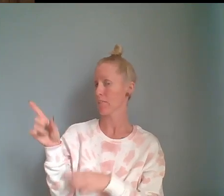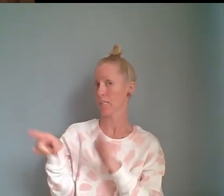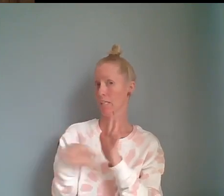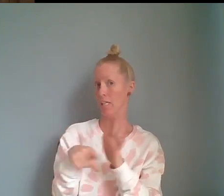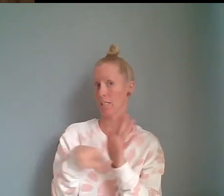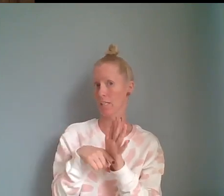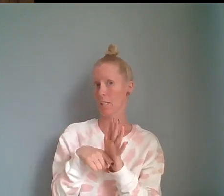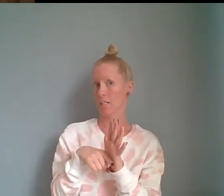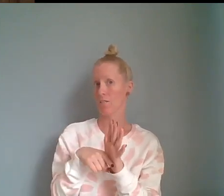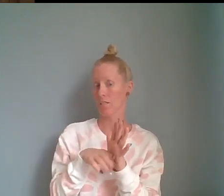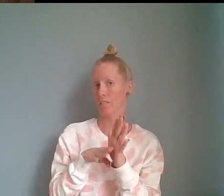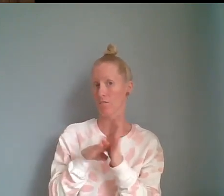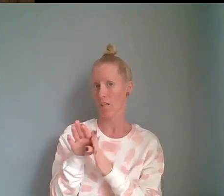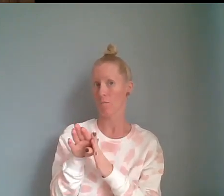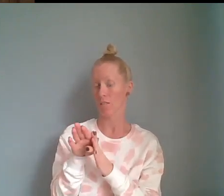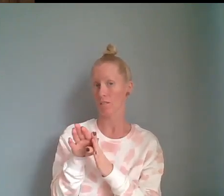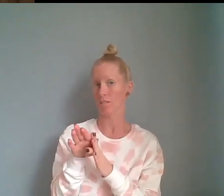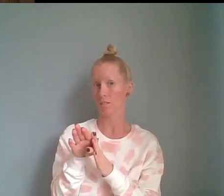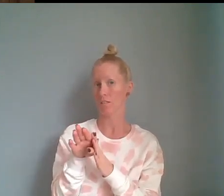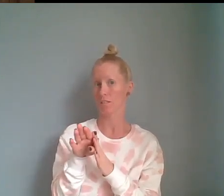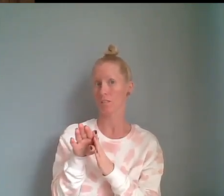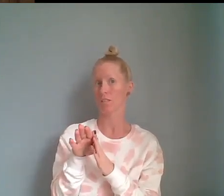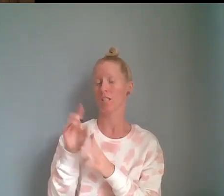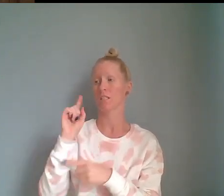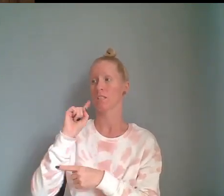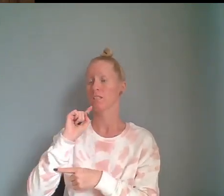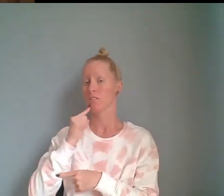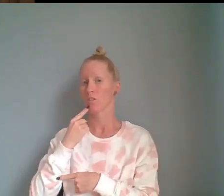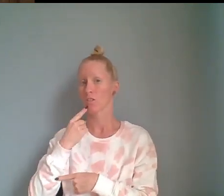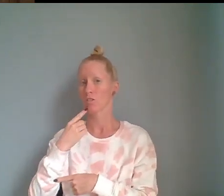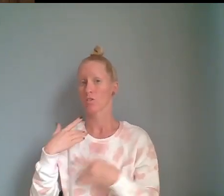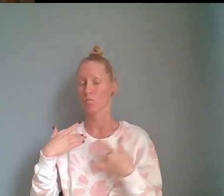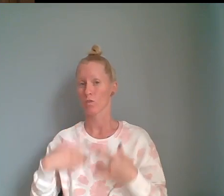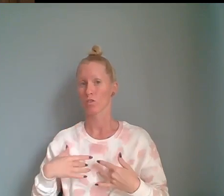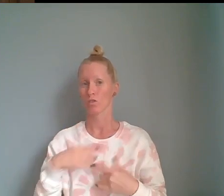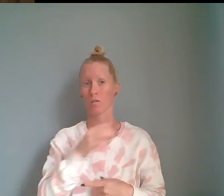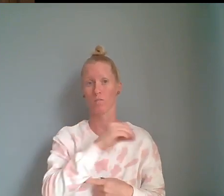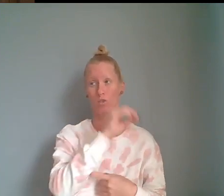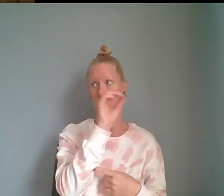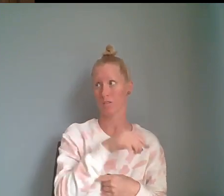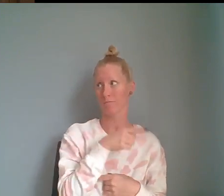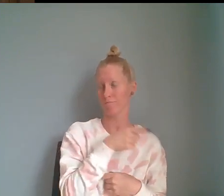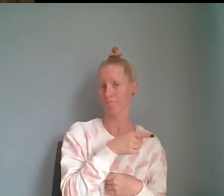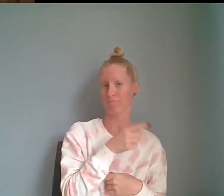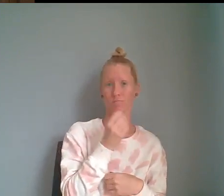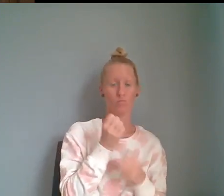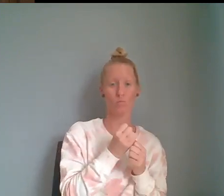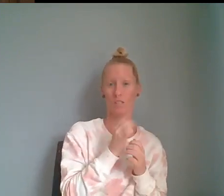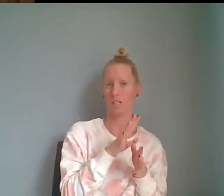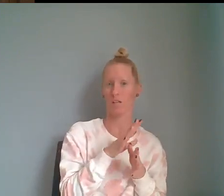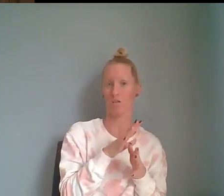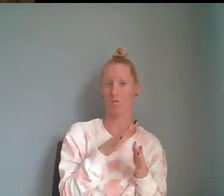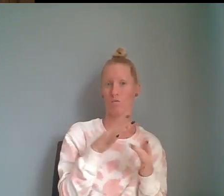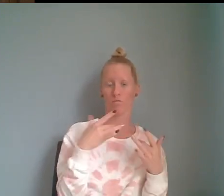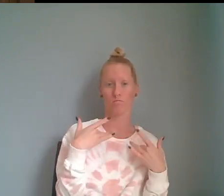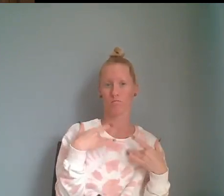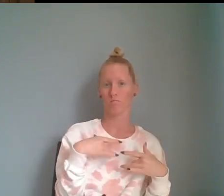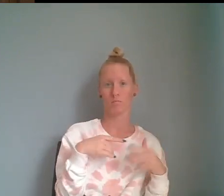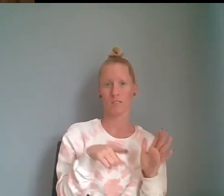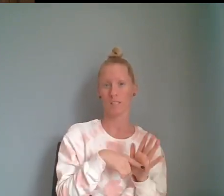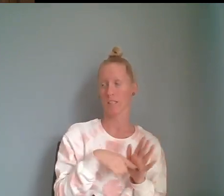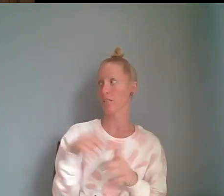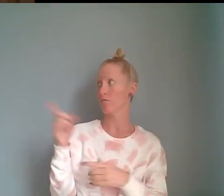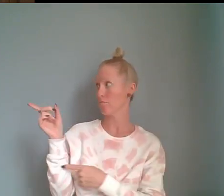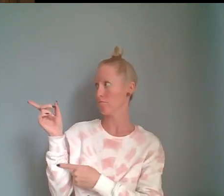developed an episode of major depression in that 2.5 years versus the percent of those without a negative cognitive style. And as you can see, there's